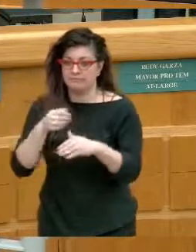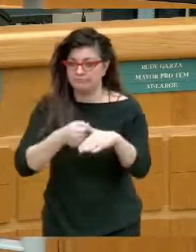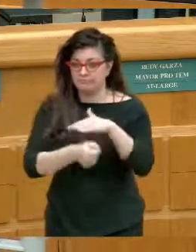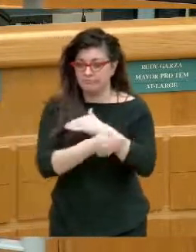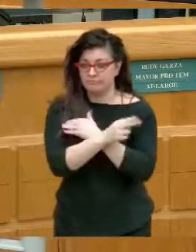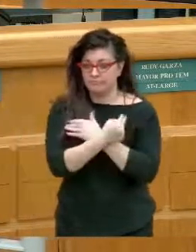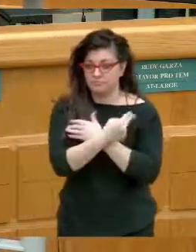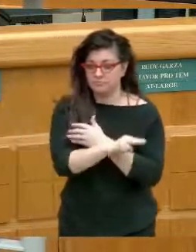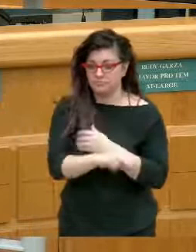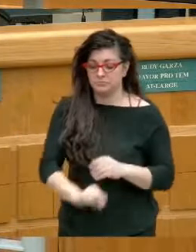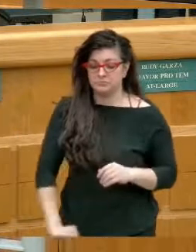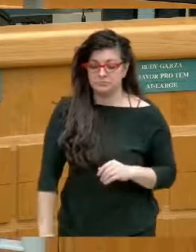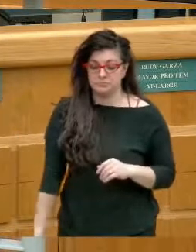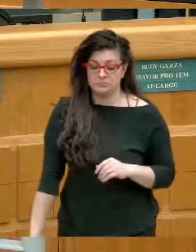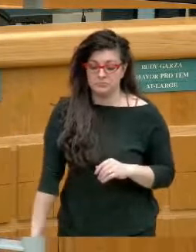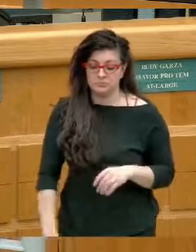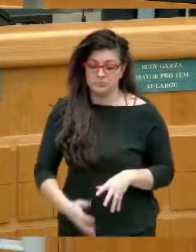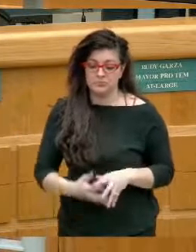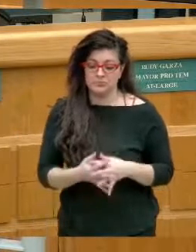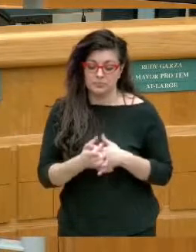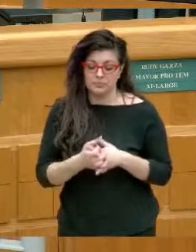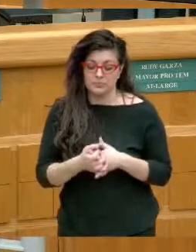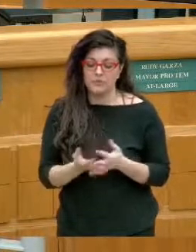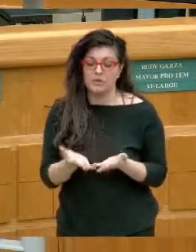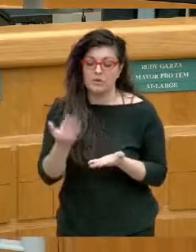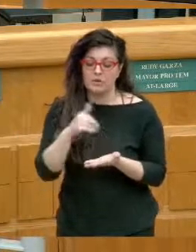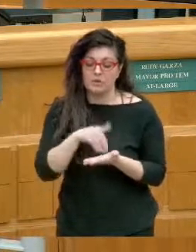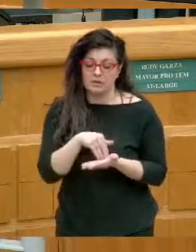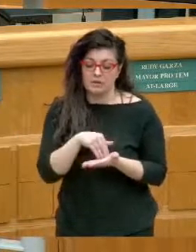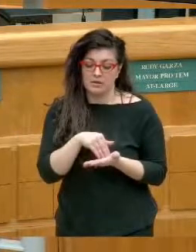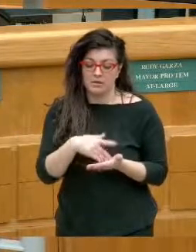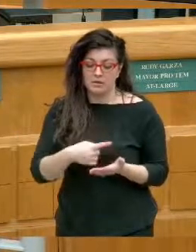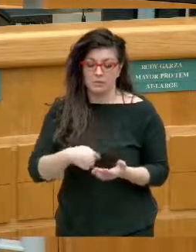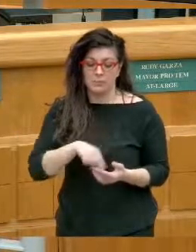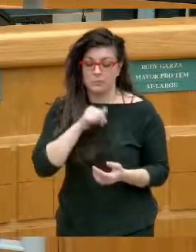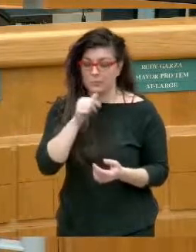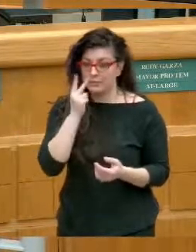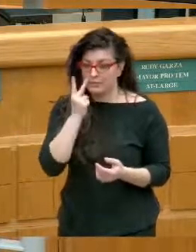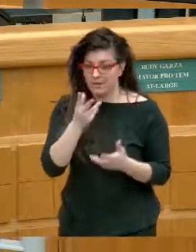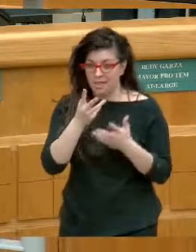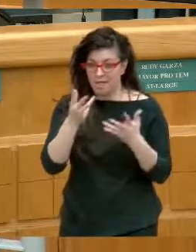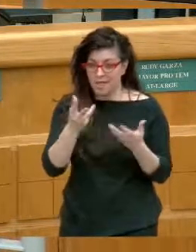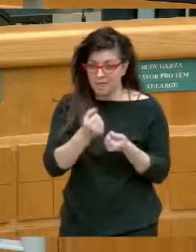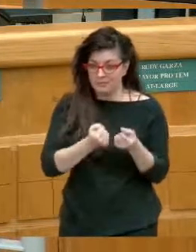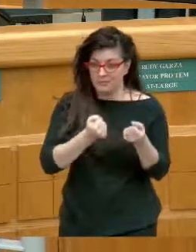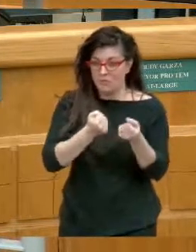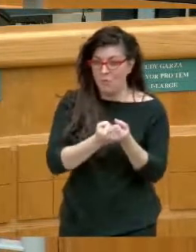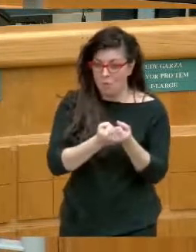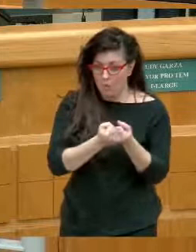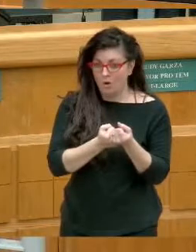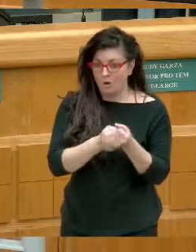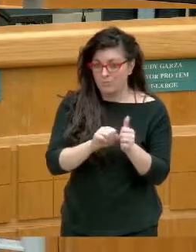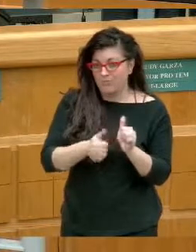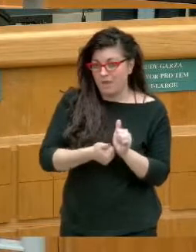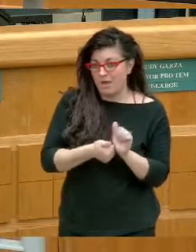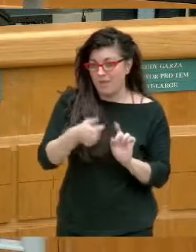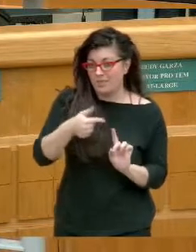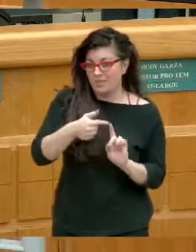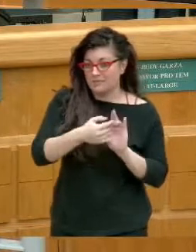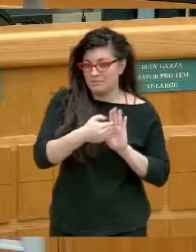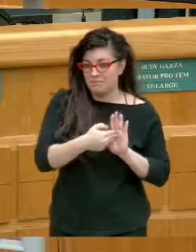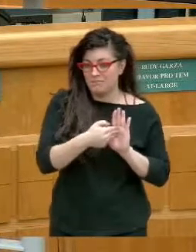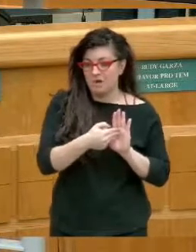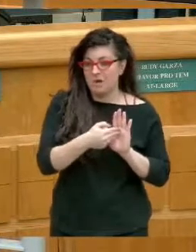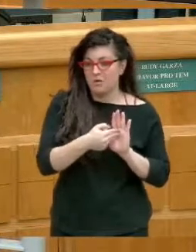the local hospitals. Now again, we don't see a lot of support for this model in the number of